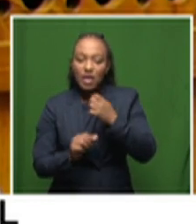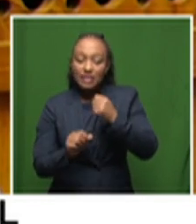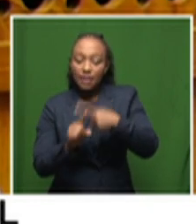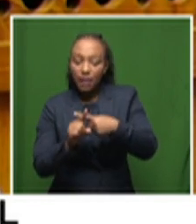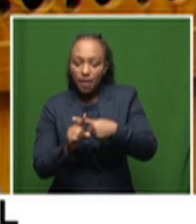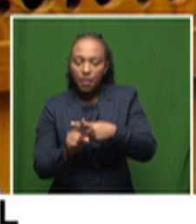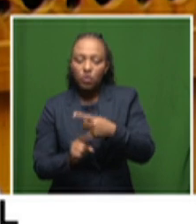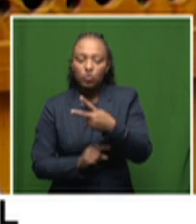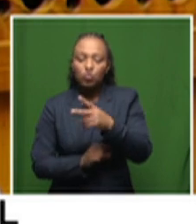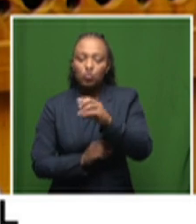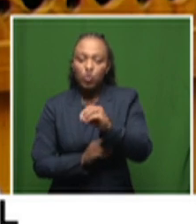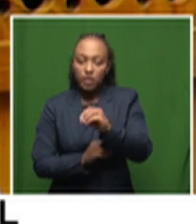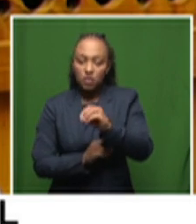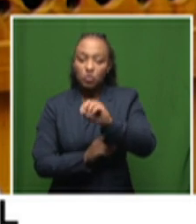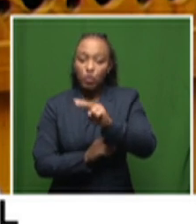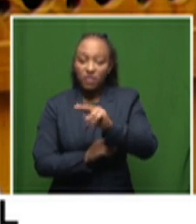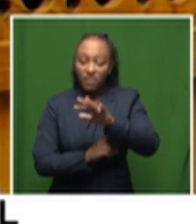25-26.